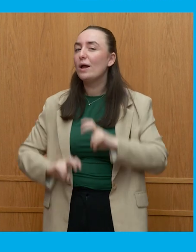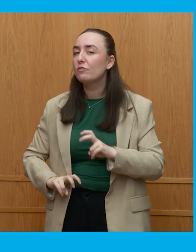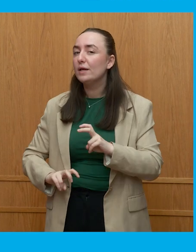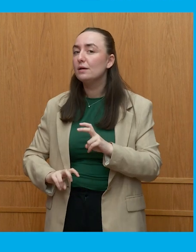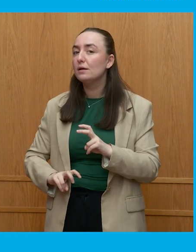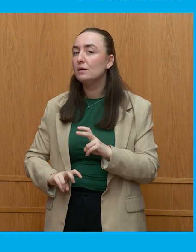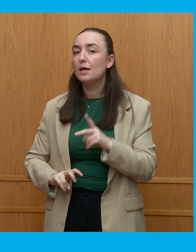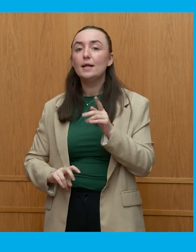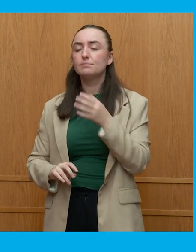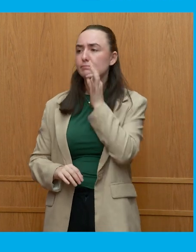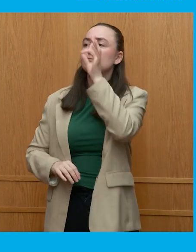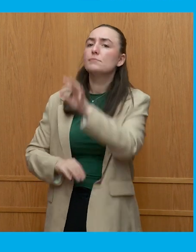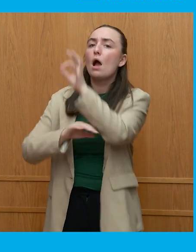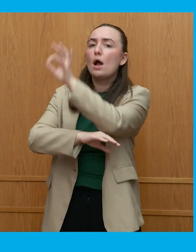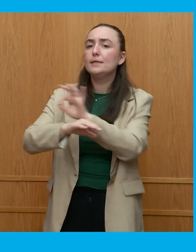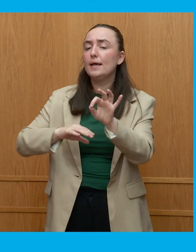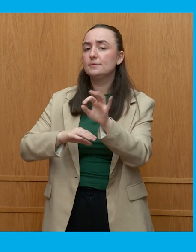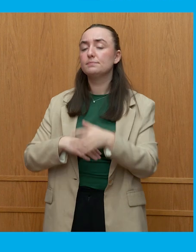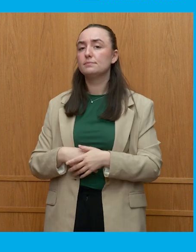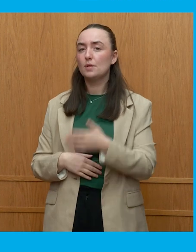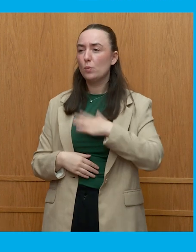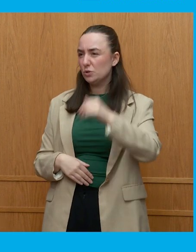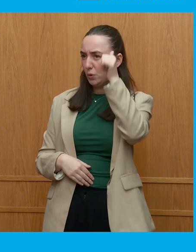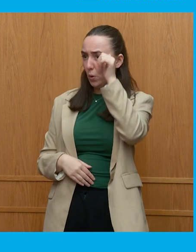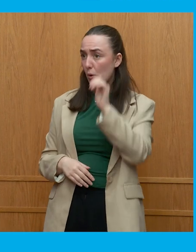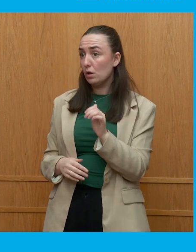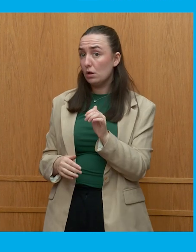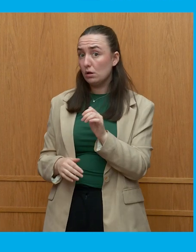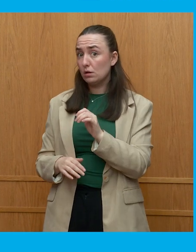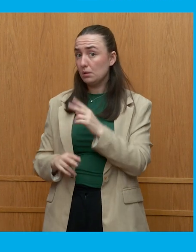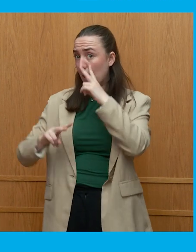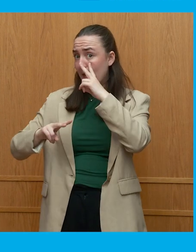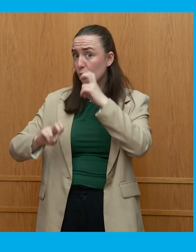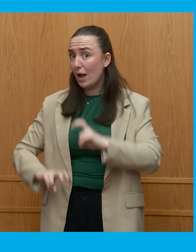architects. My question is, what good did the inquiry do?